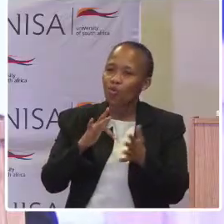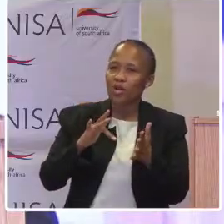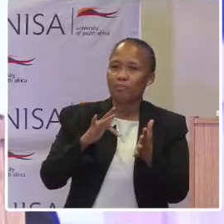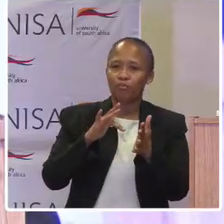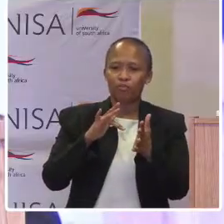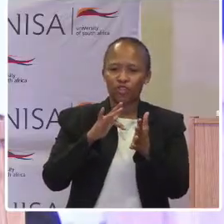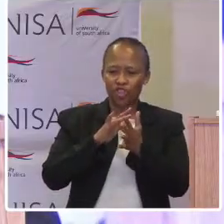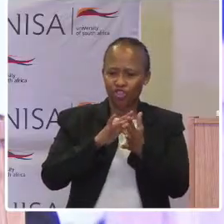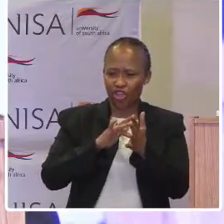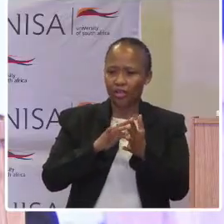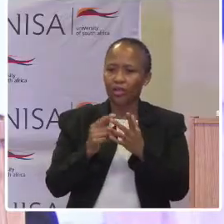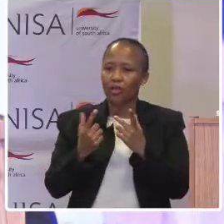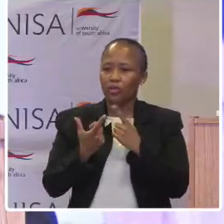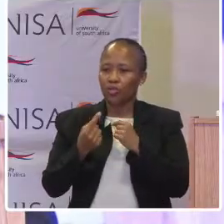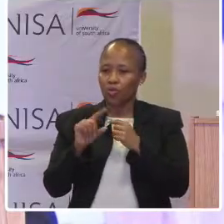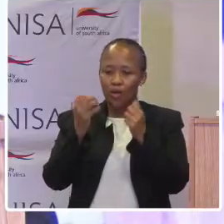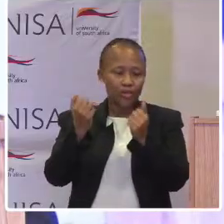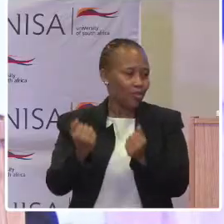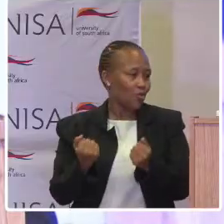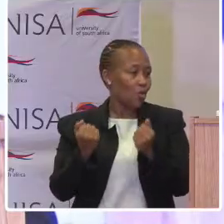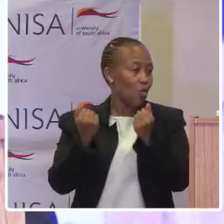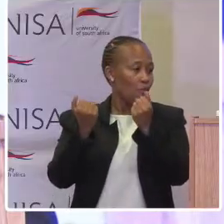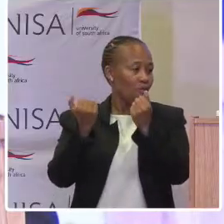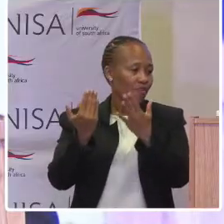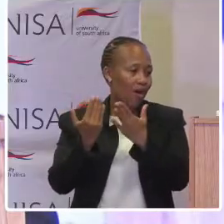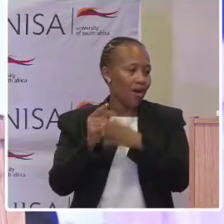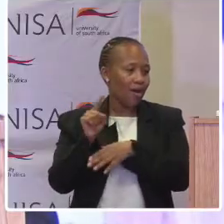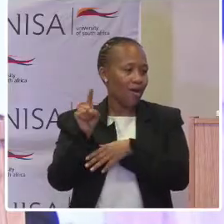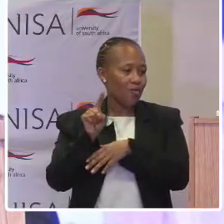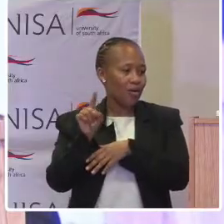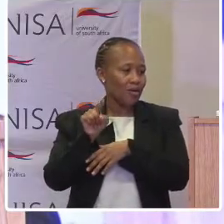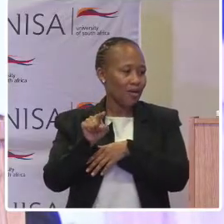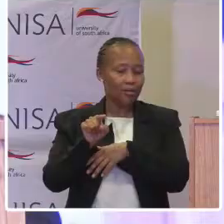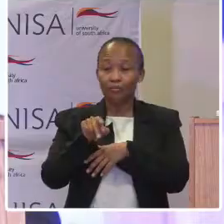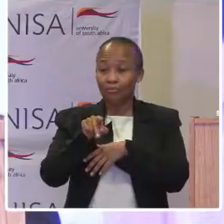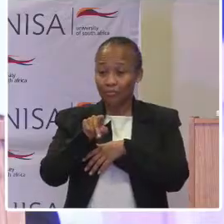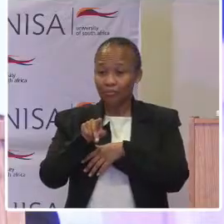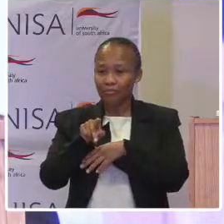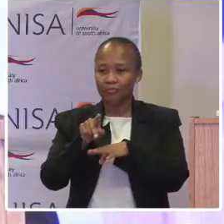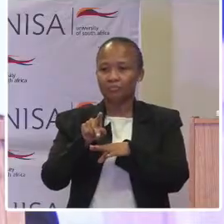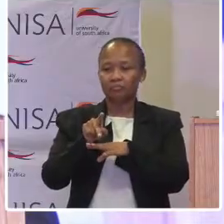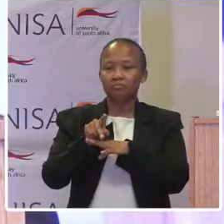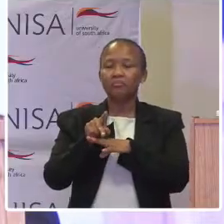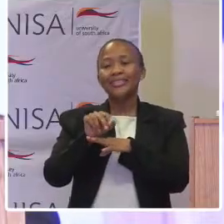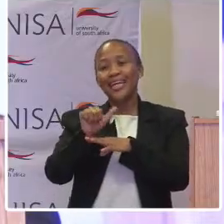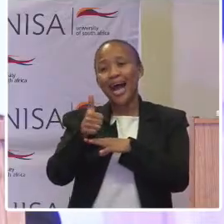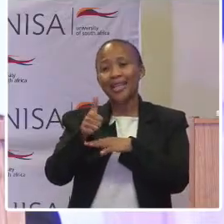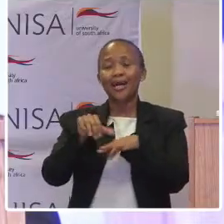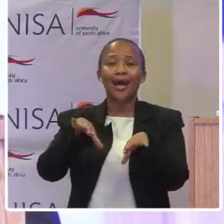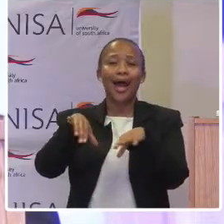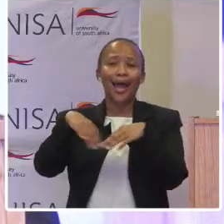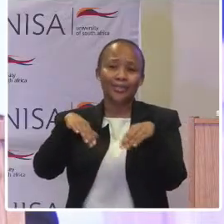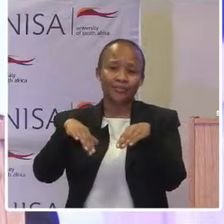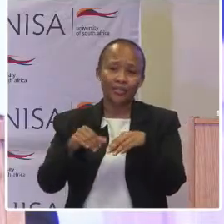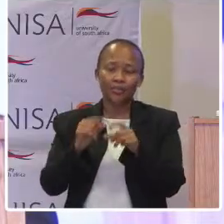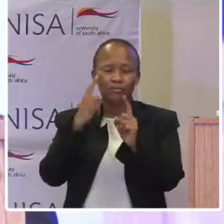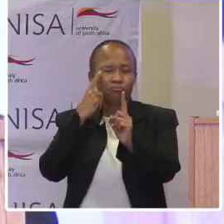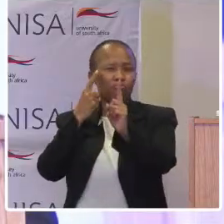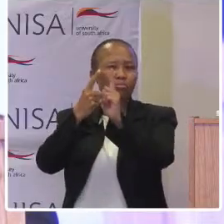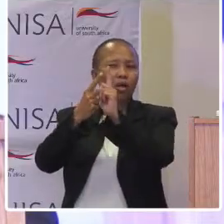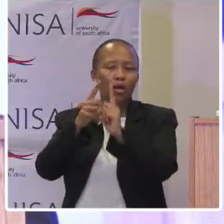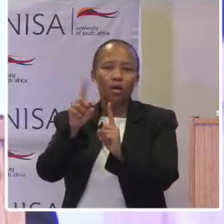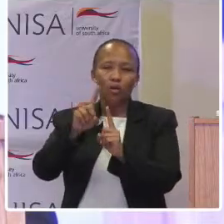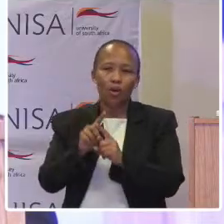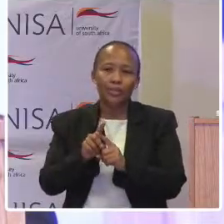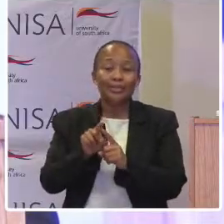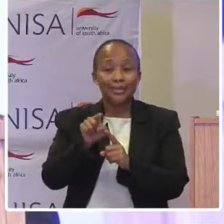priorities. In addition to its focus on research, capacity building and other activities aimed at addressing the